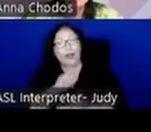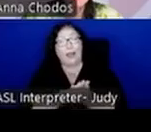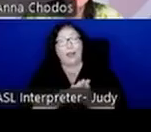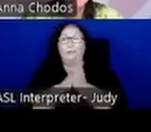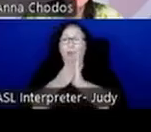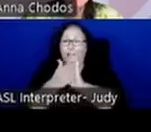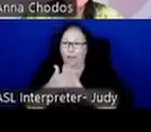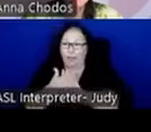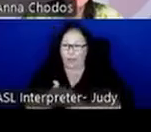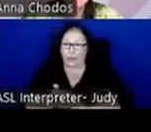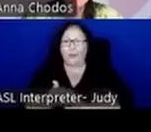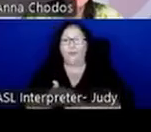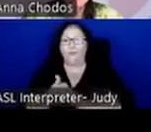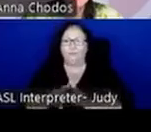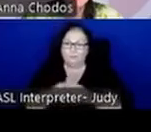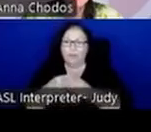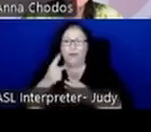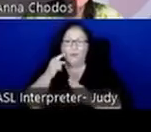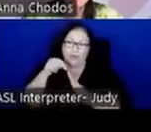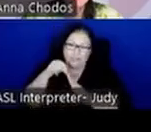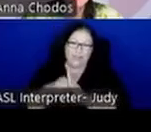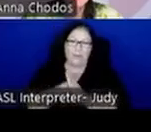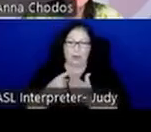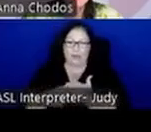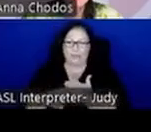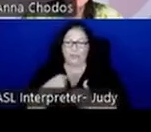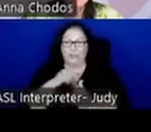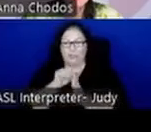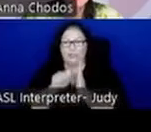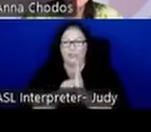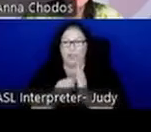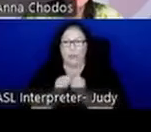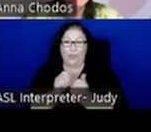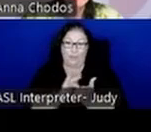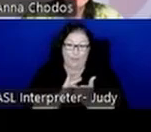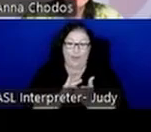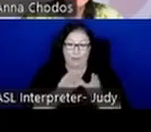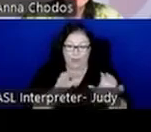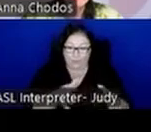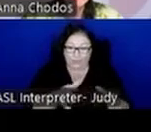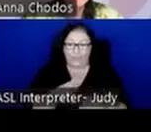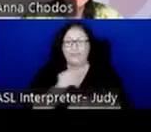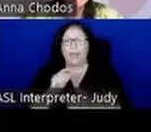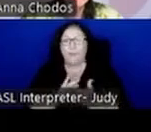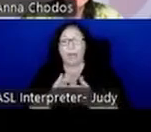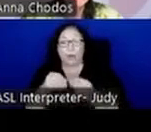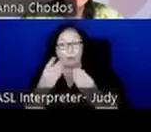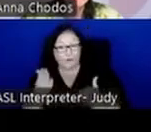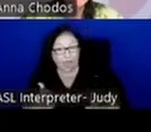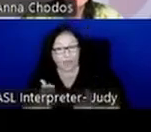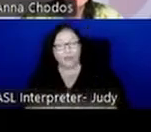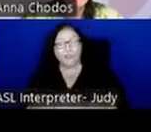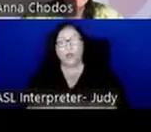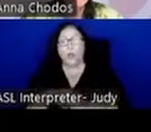deeper conversations in our state with medical entities, medical providers, again, with that assistance of our medical